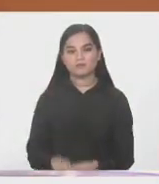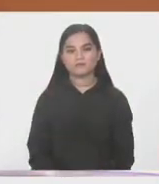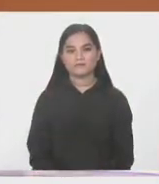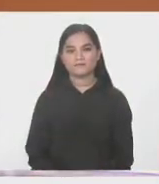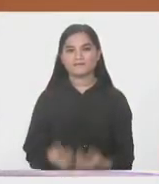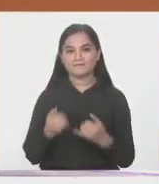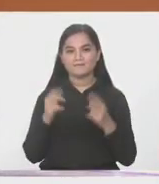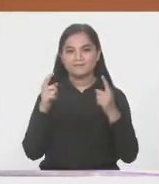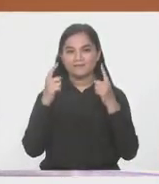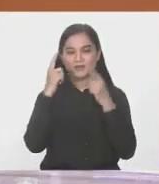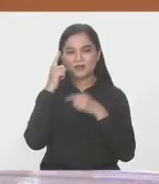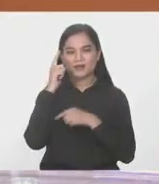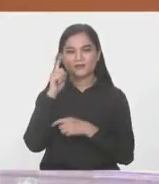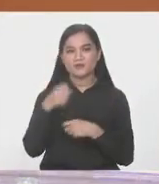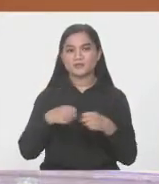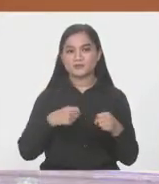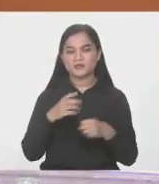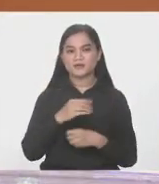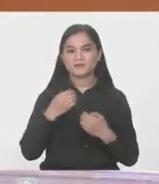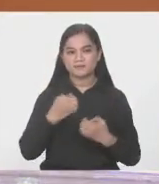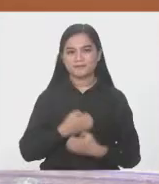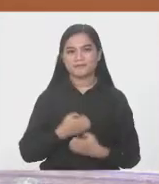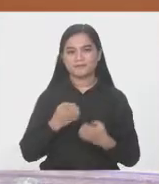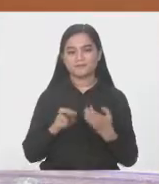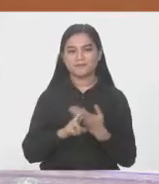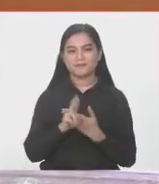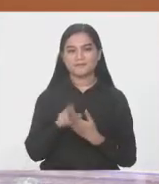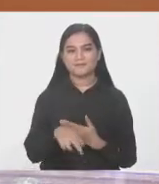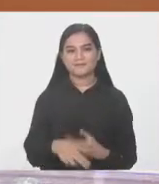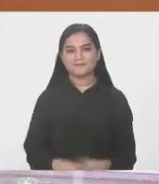Catch more news in sports and entertainment when we return.